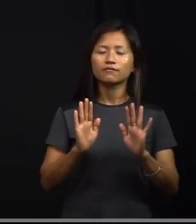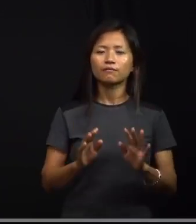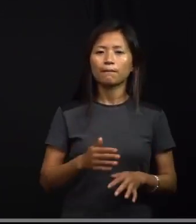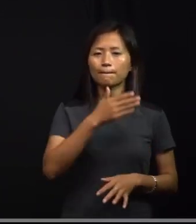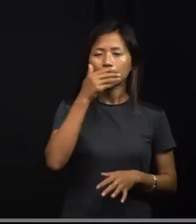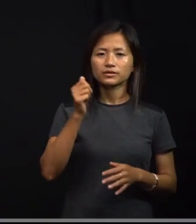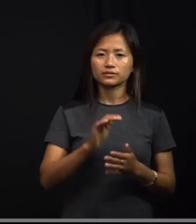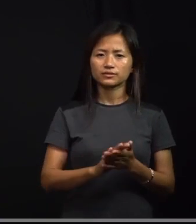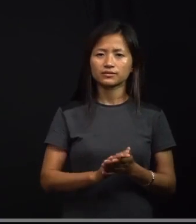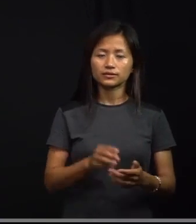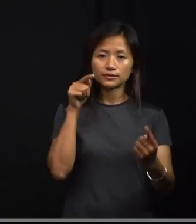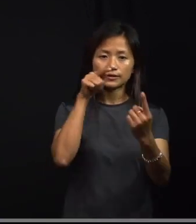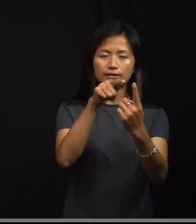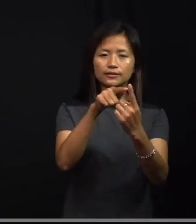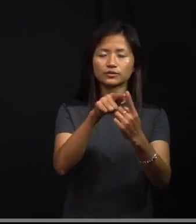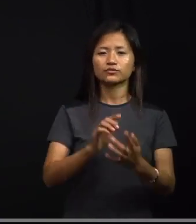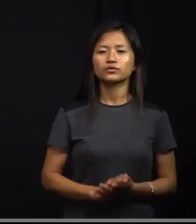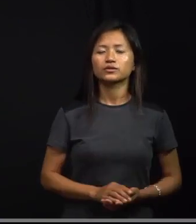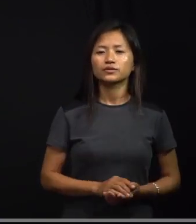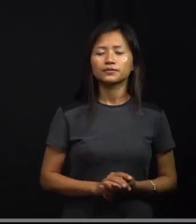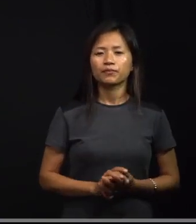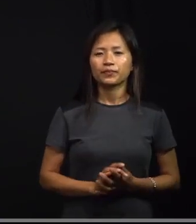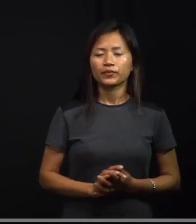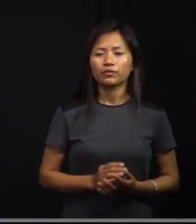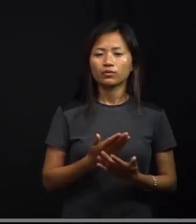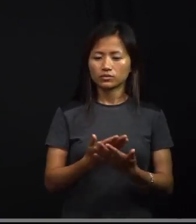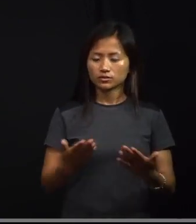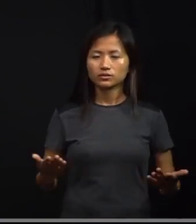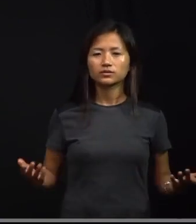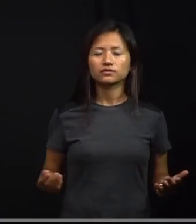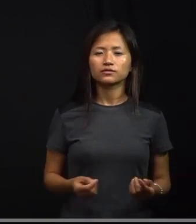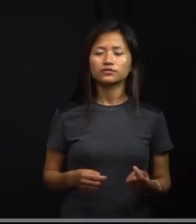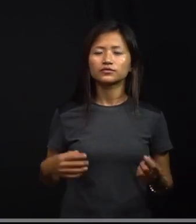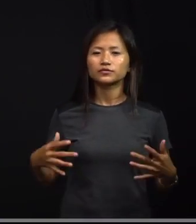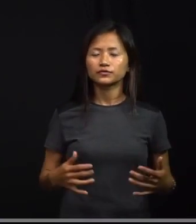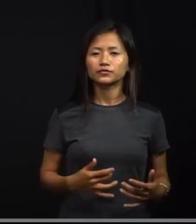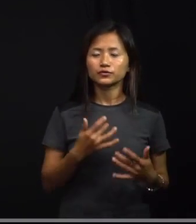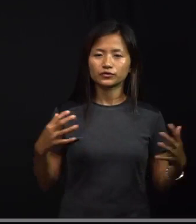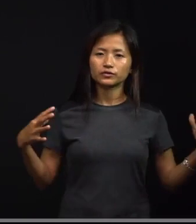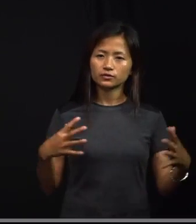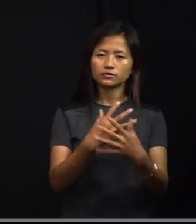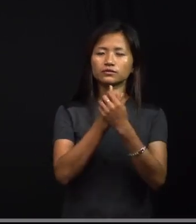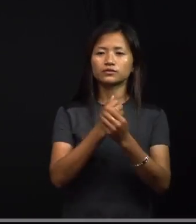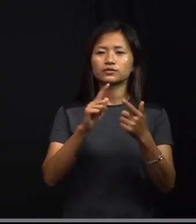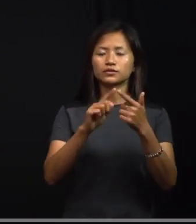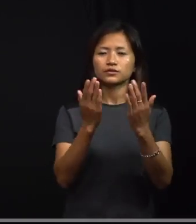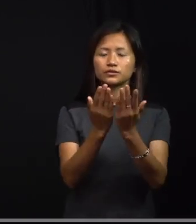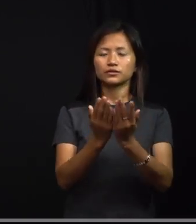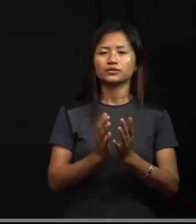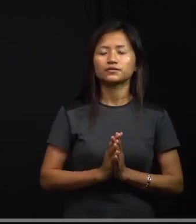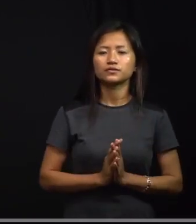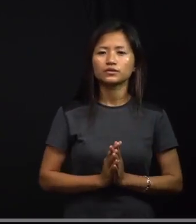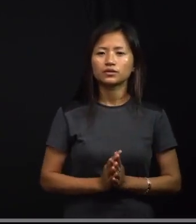certain aims for you, right? So all those things will be fulfilled through education. And then the